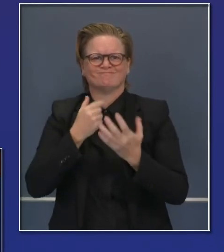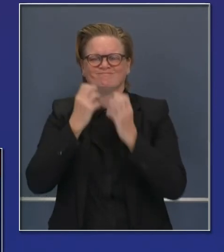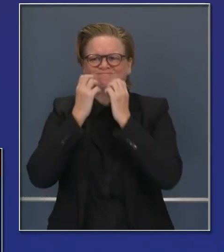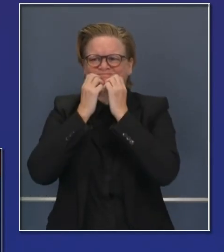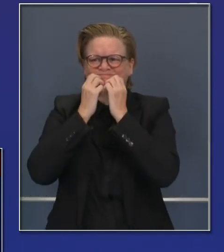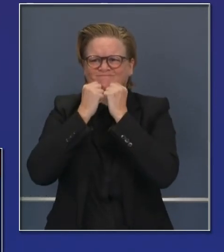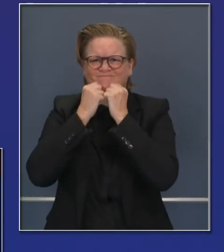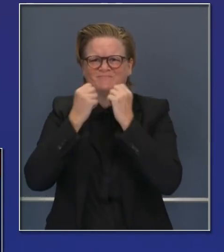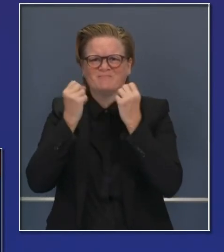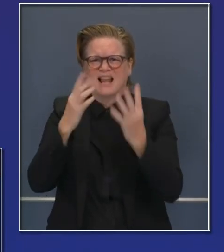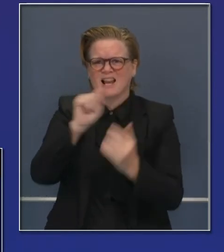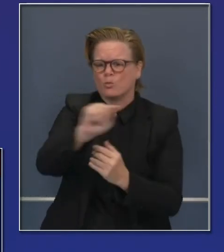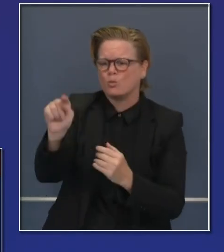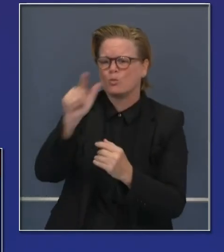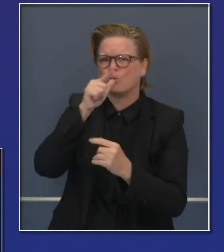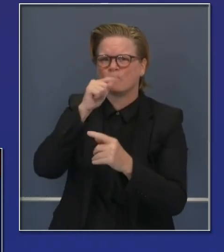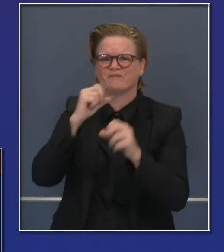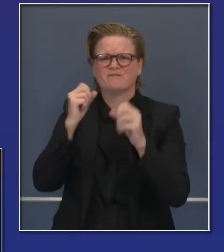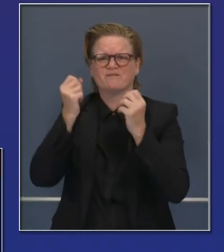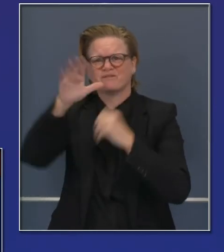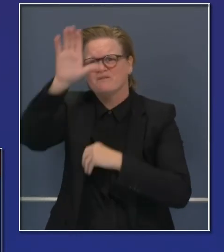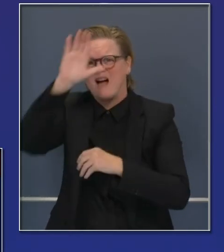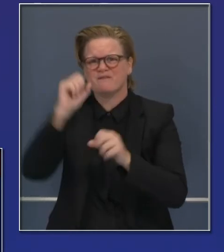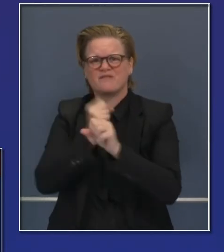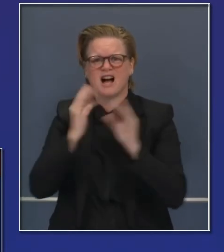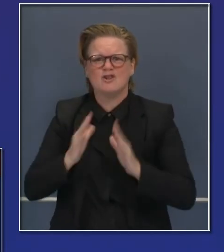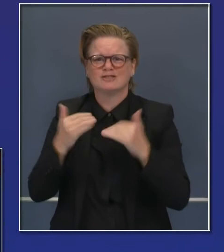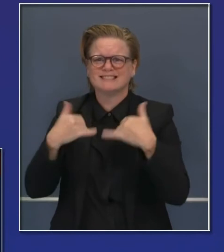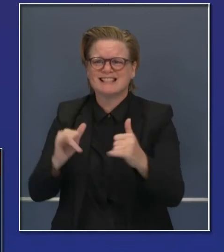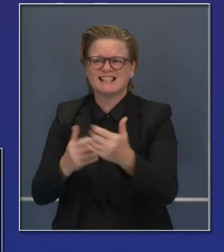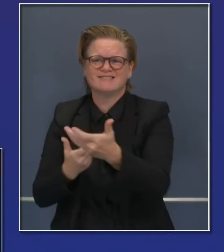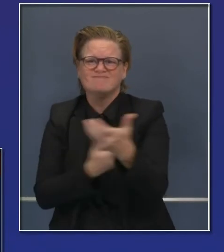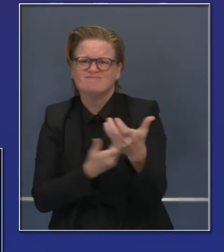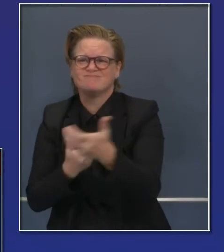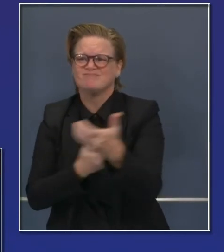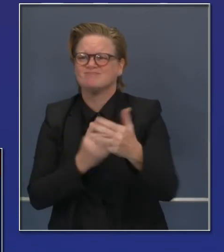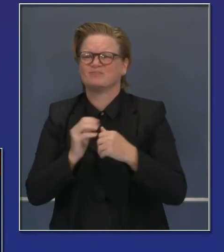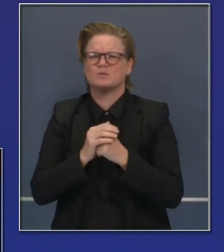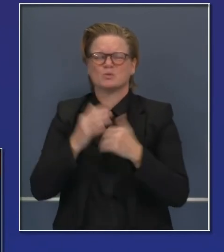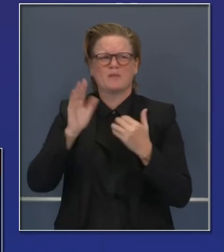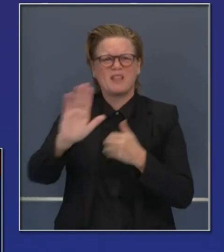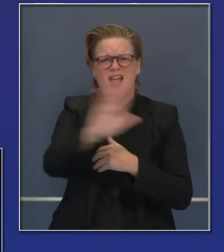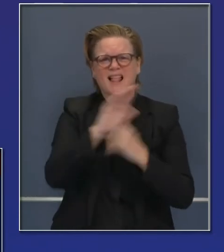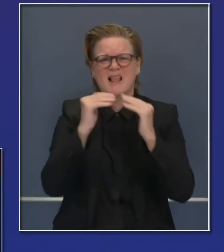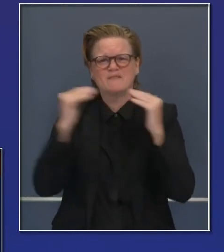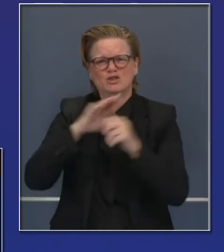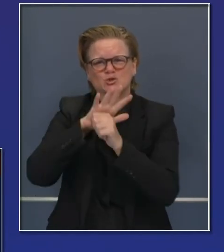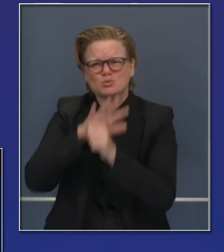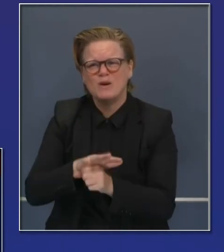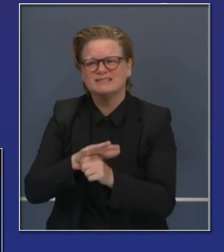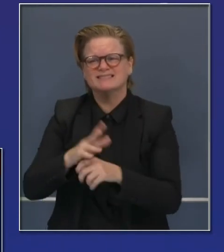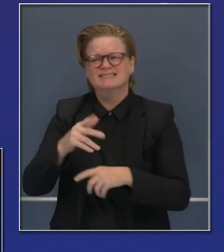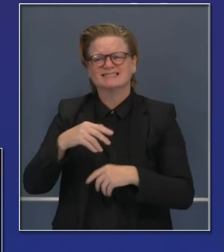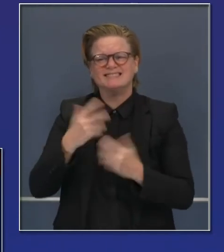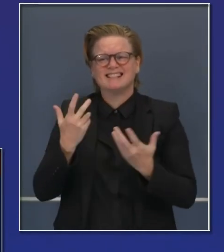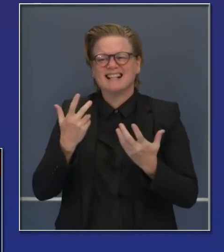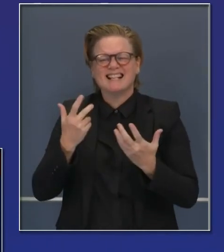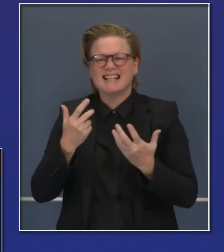union representative, was talking about the stress during the holiday season of not being able to see their loved ones and being